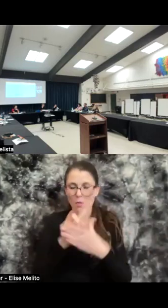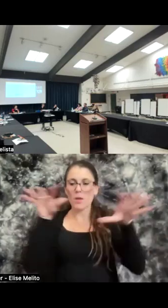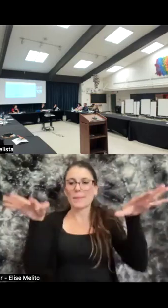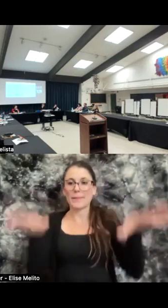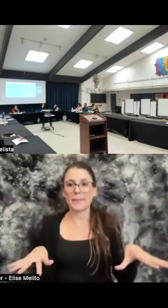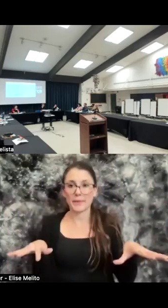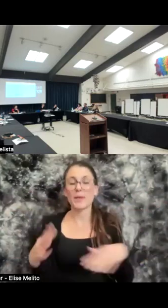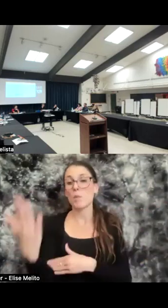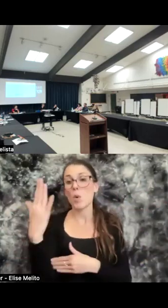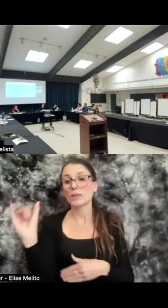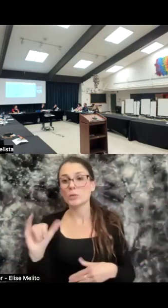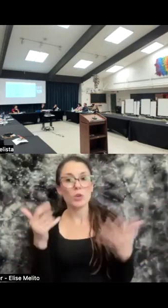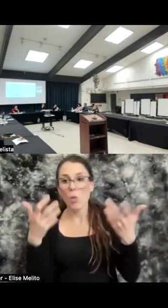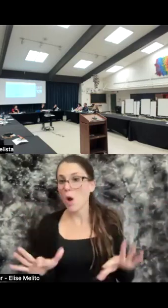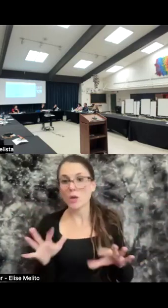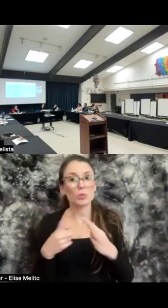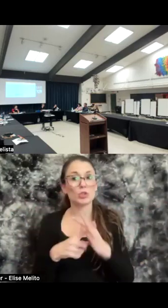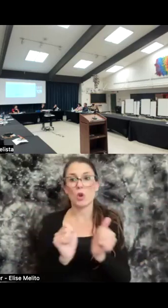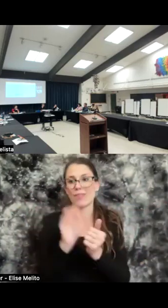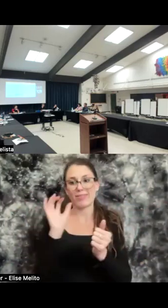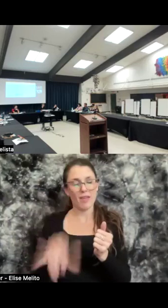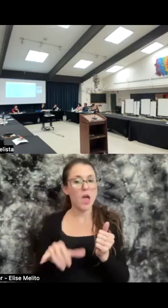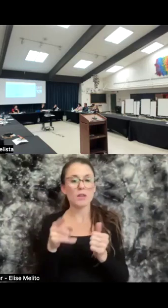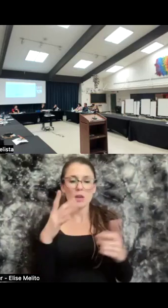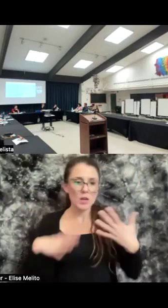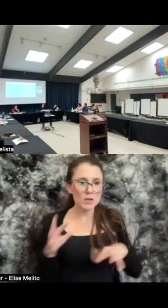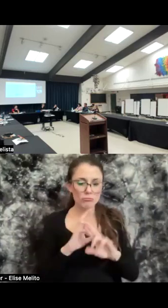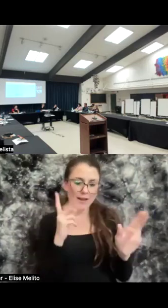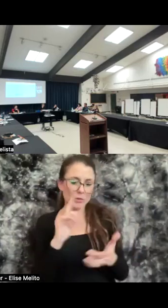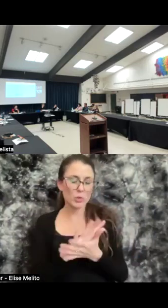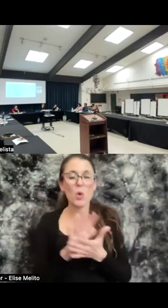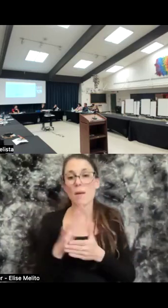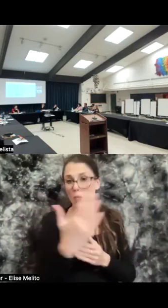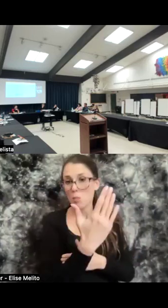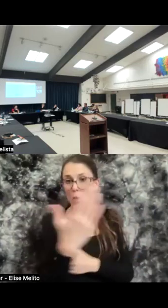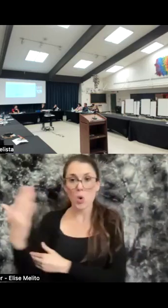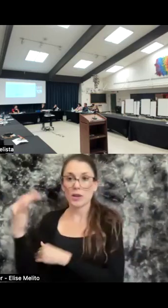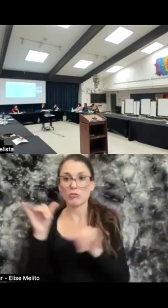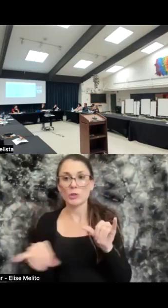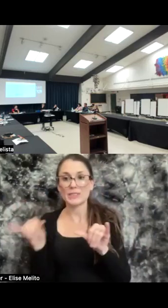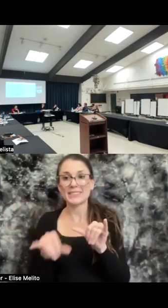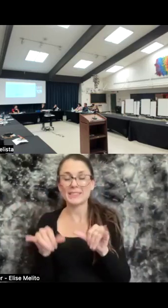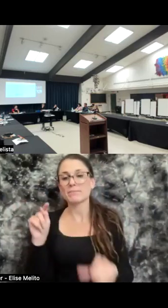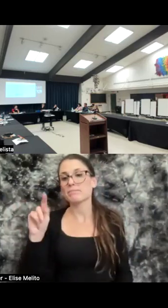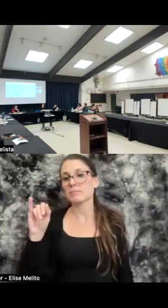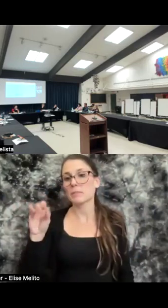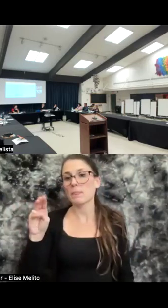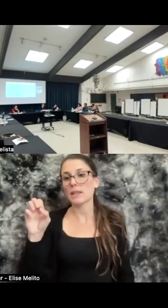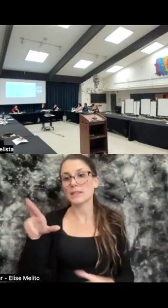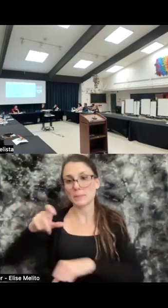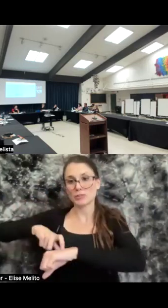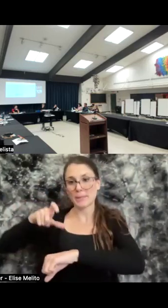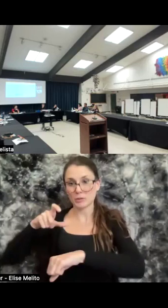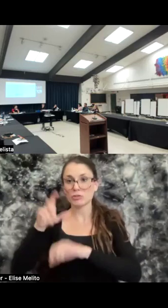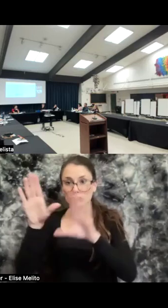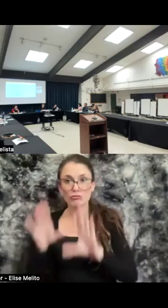that. Like, when you're getting them ready for school, when you think about morning routines, timers are great. And if they really like